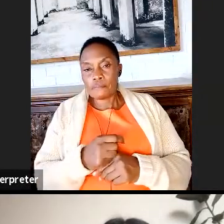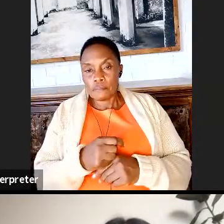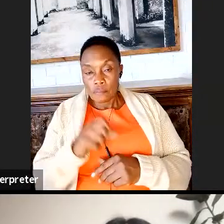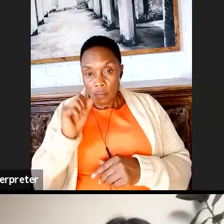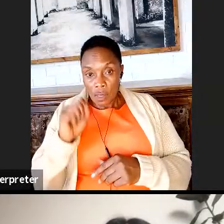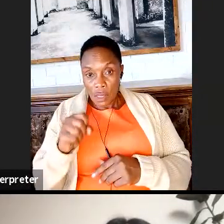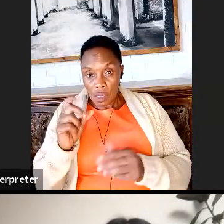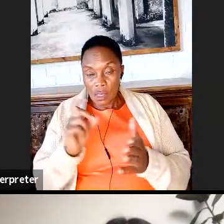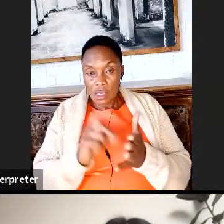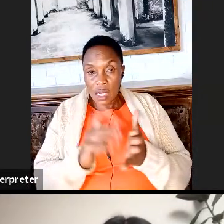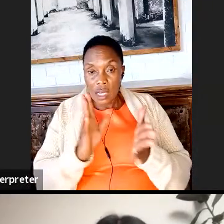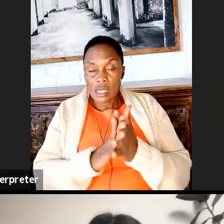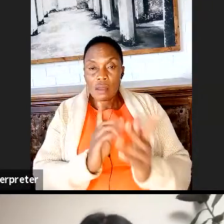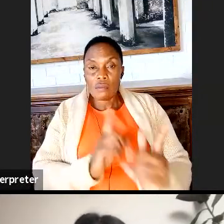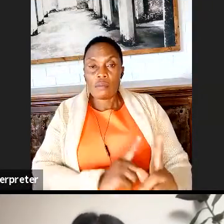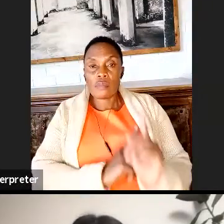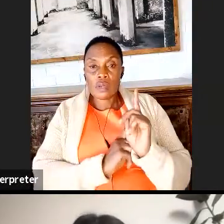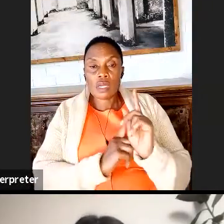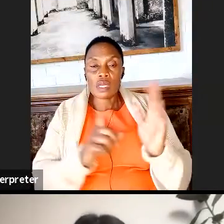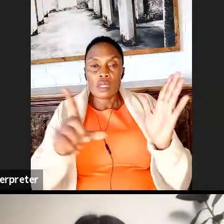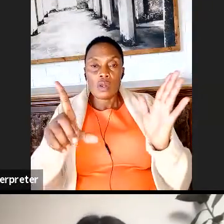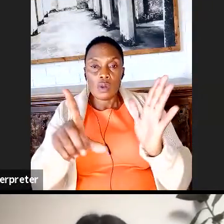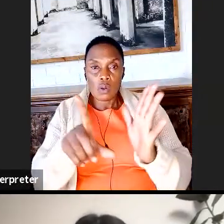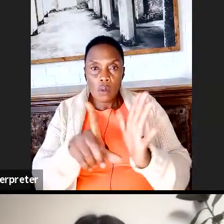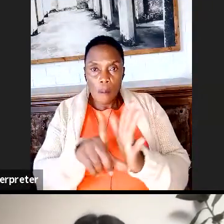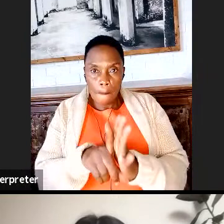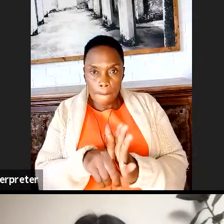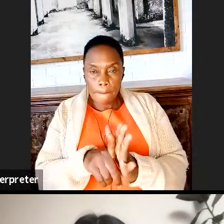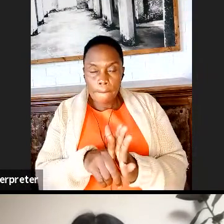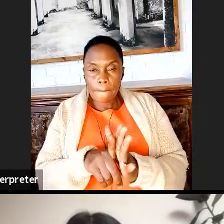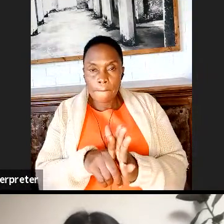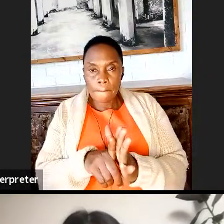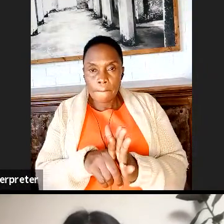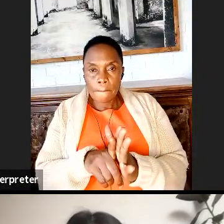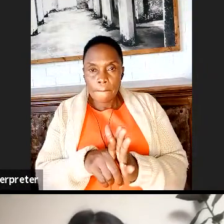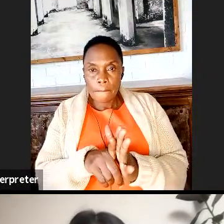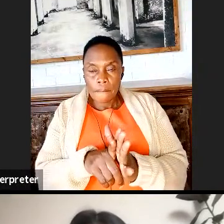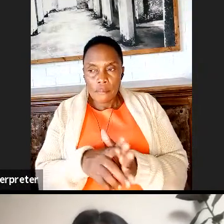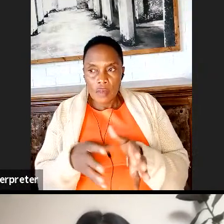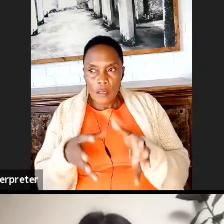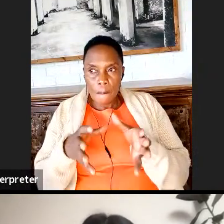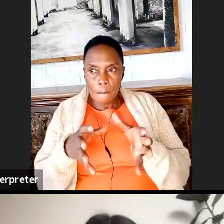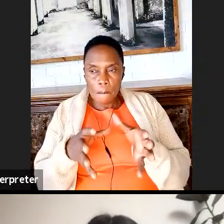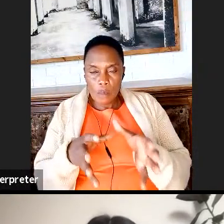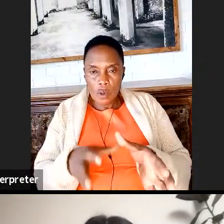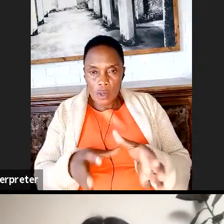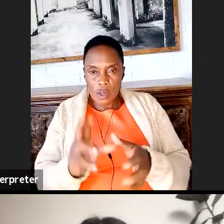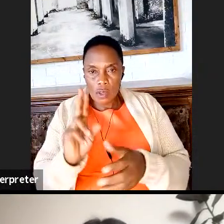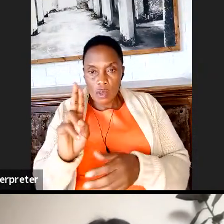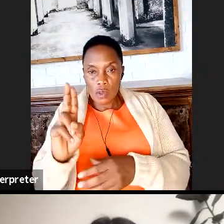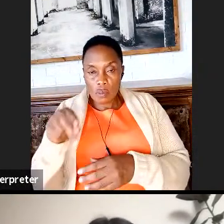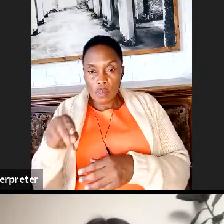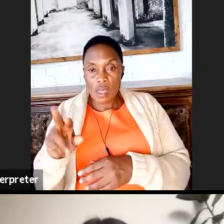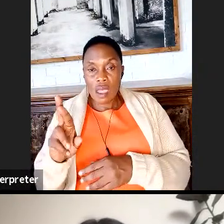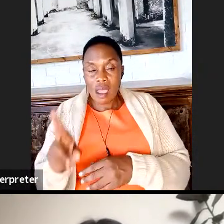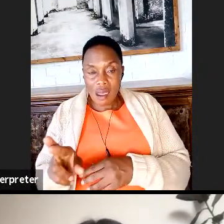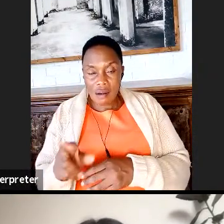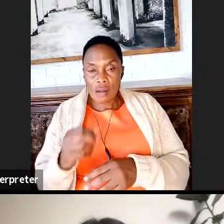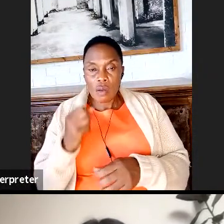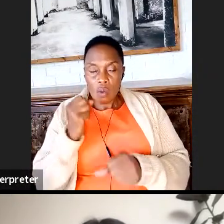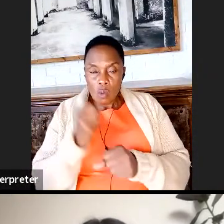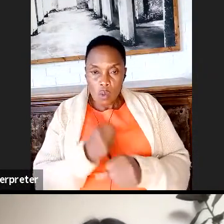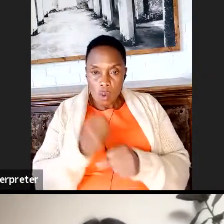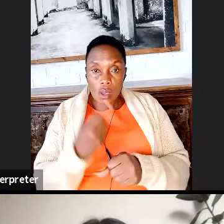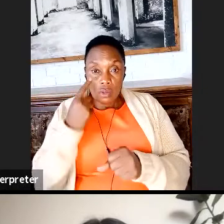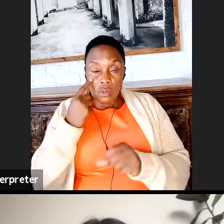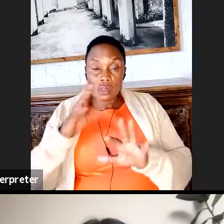protection laws more or less protect the citizens. So part of our UPR engagement is to see how we can get